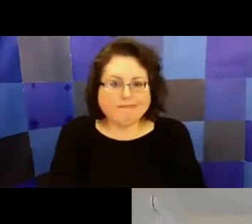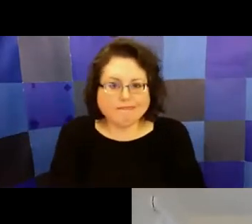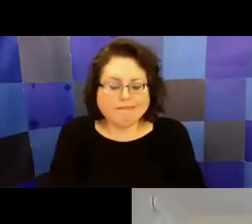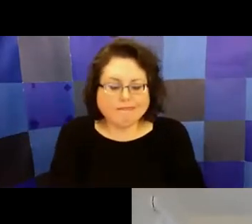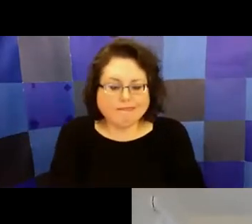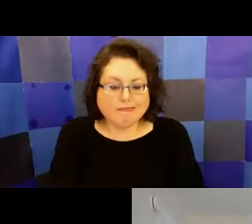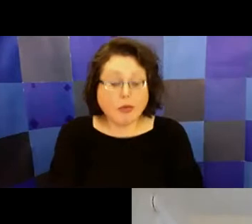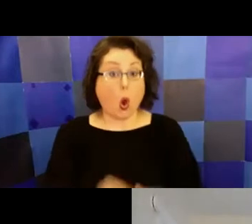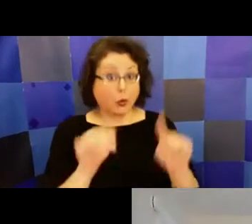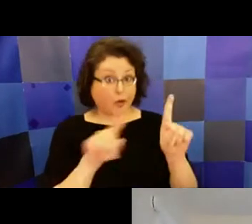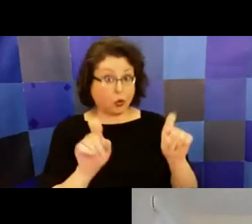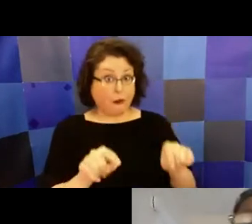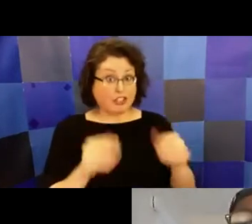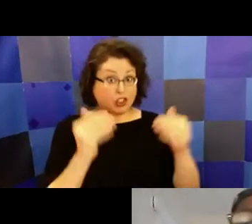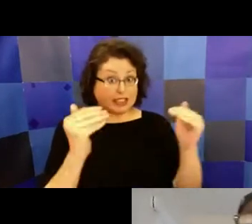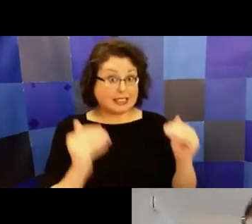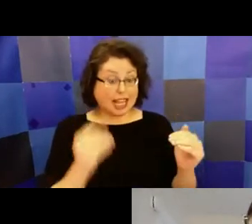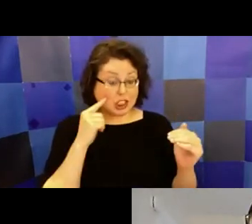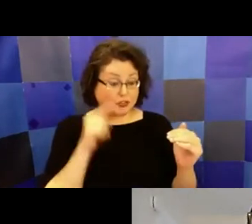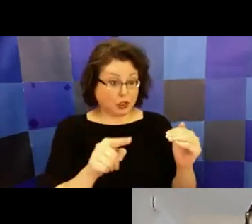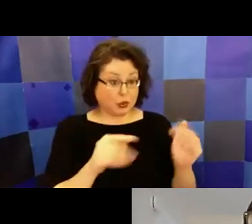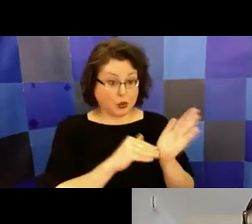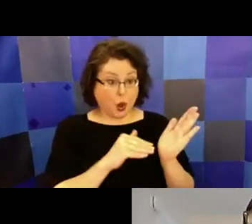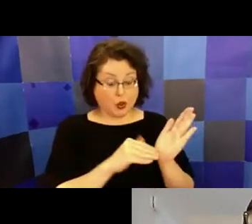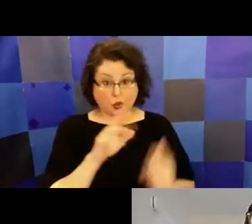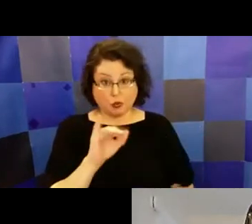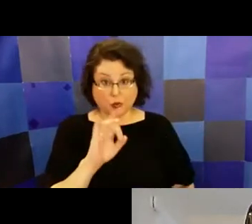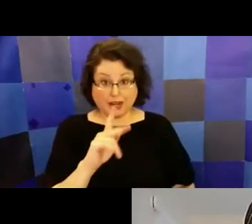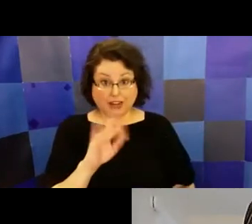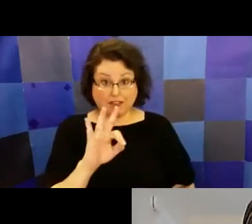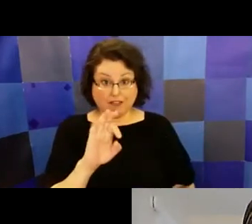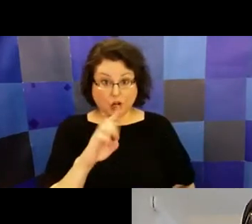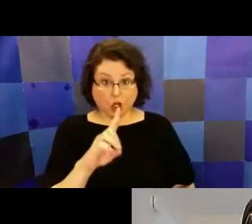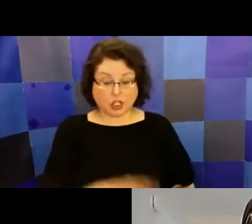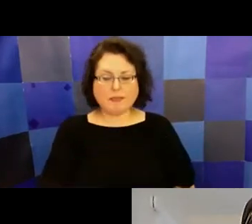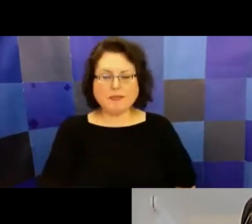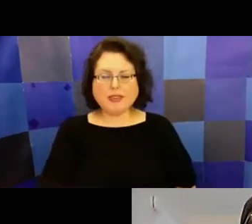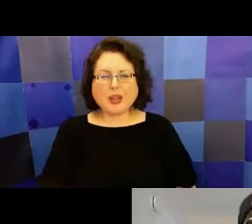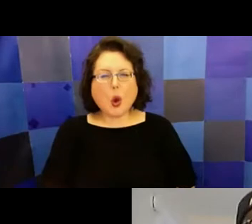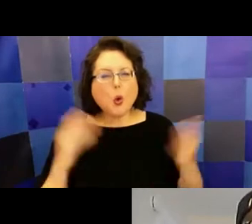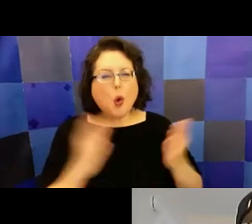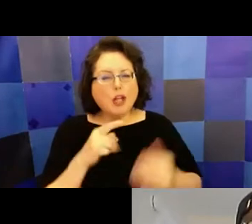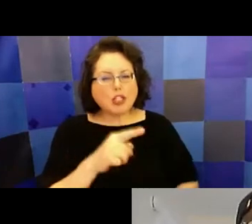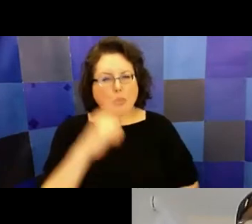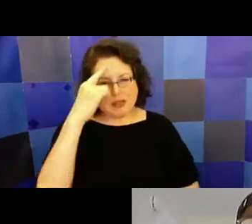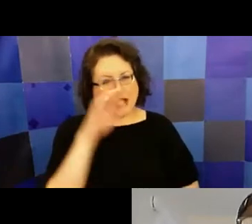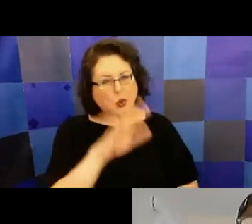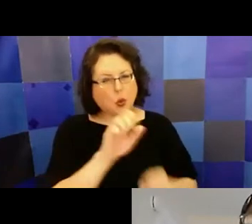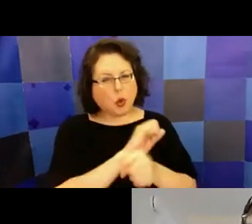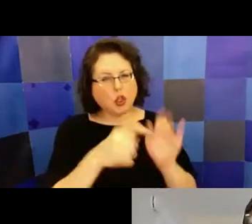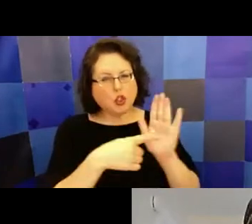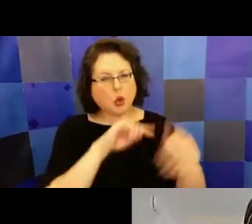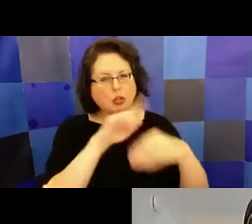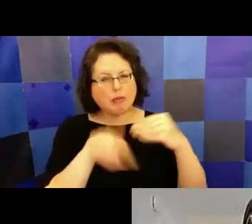So the next question for you, Dr. Rickford, is what do you think your work reveals about the nature of domination and